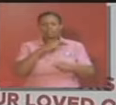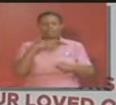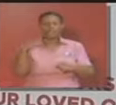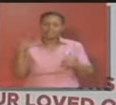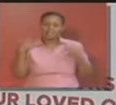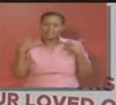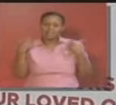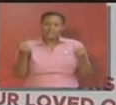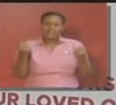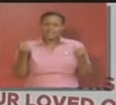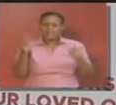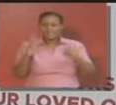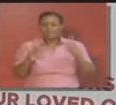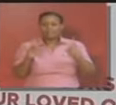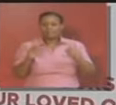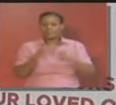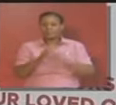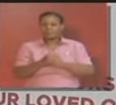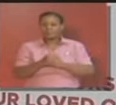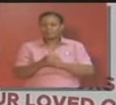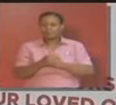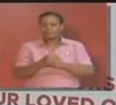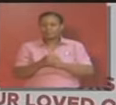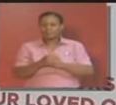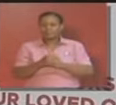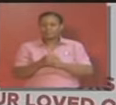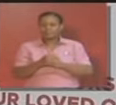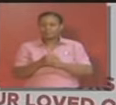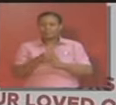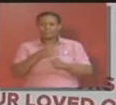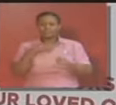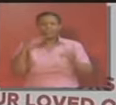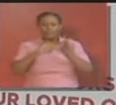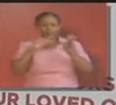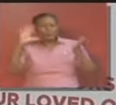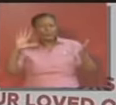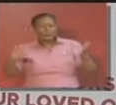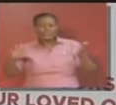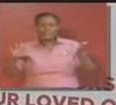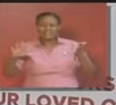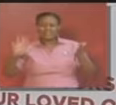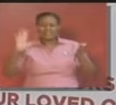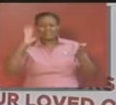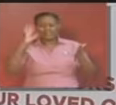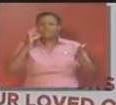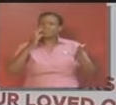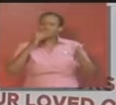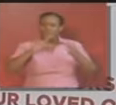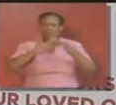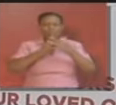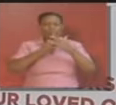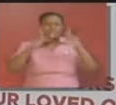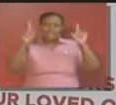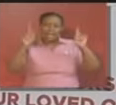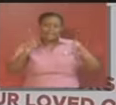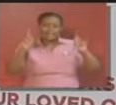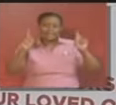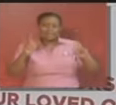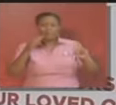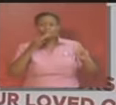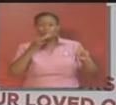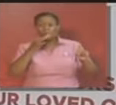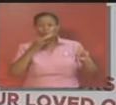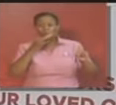threat to our students, our children who are starting exams soon. And of course, the public health measures and the COVID-19 protocols have been there